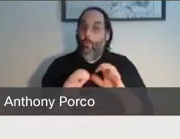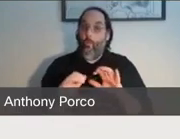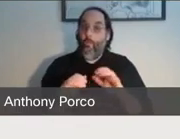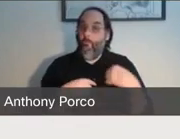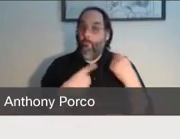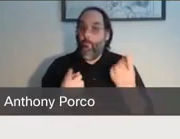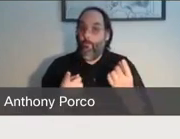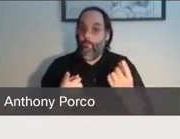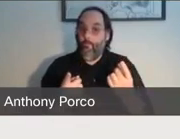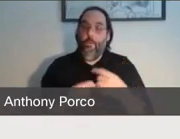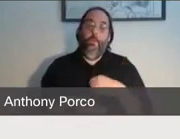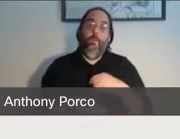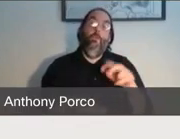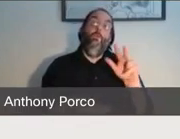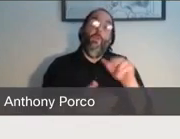we processed